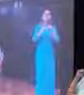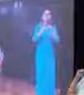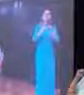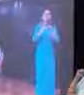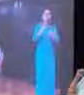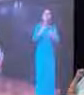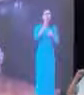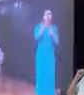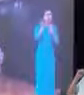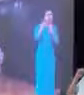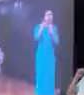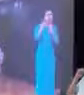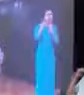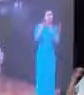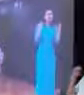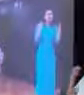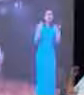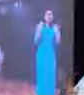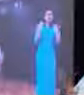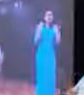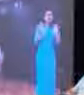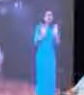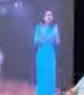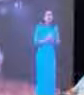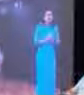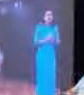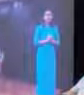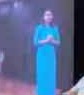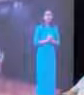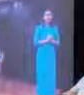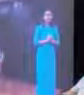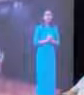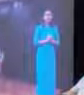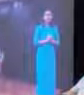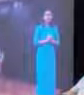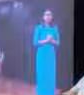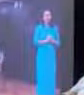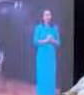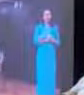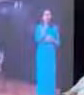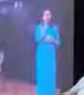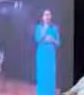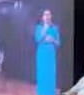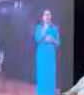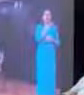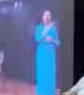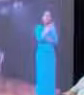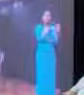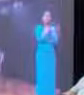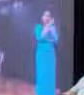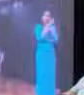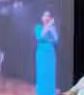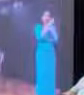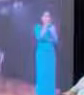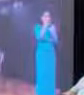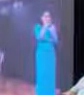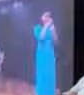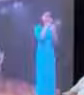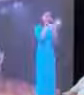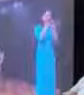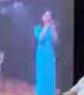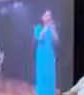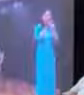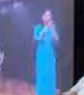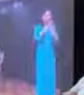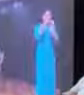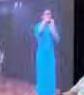quite differently for both Nehru and Abdullah. So I think that with these opening remarks, I think there are 3 themes that I'd like to explore, and I can see